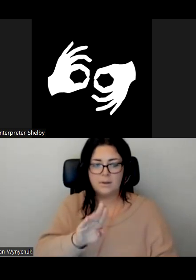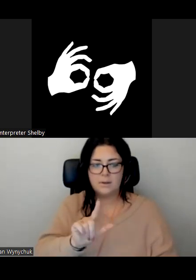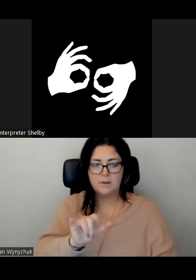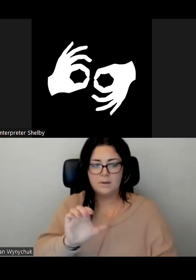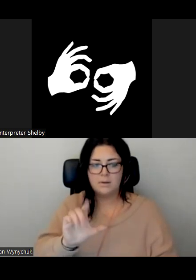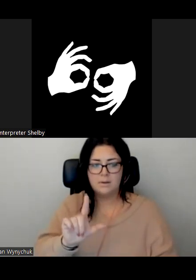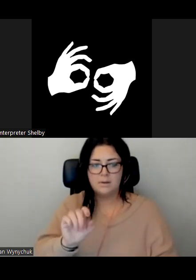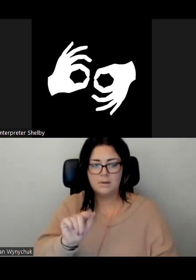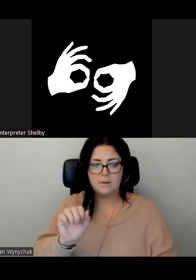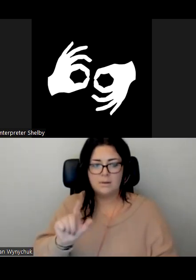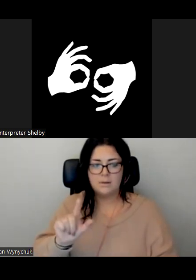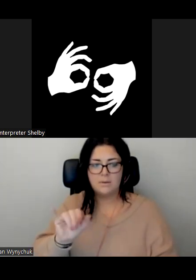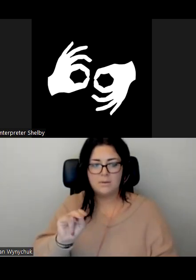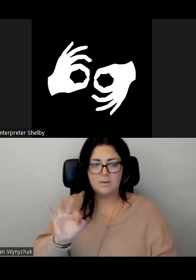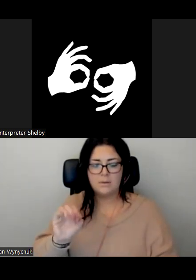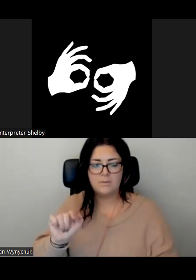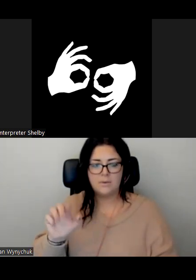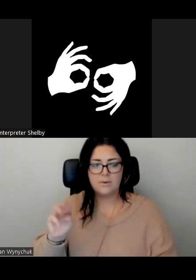info@publiclegalinfo.com or